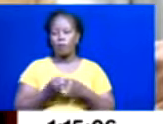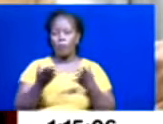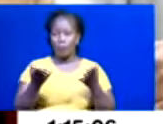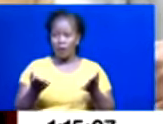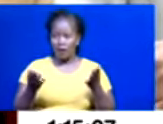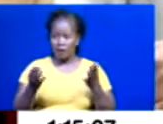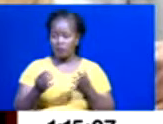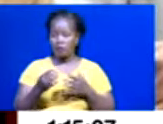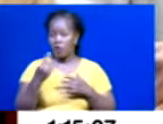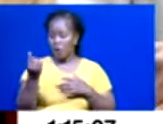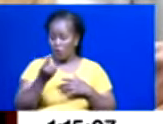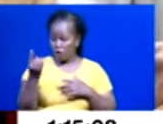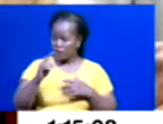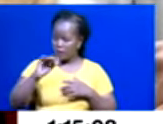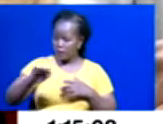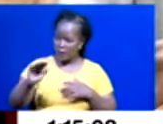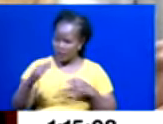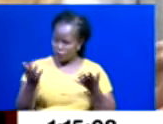going to be sworn in